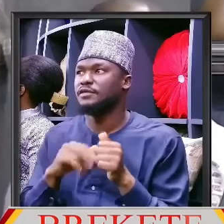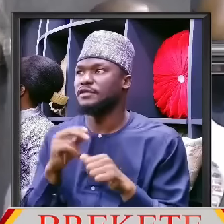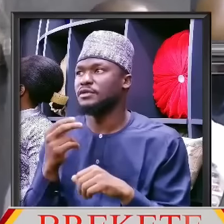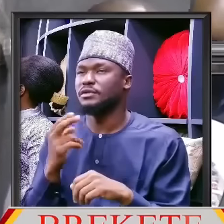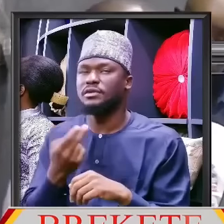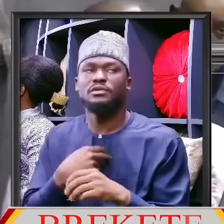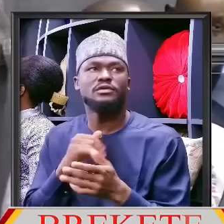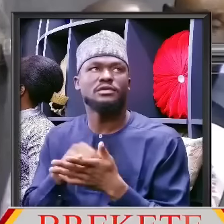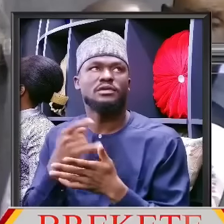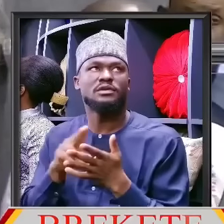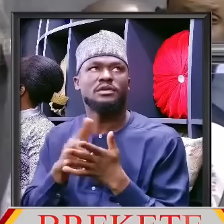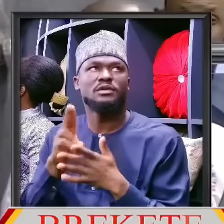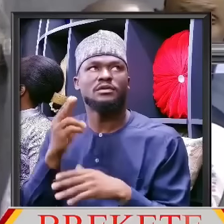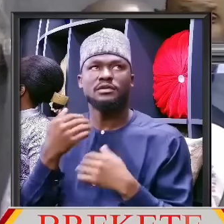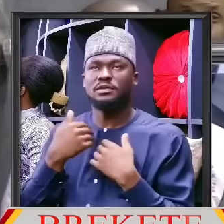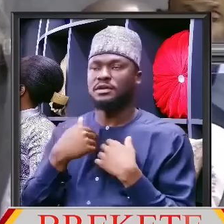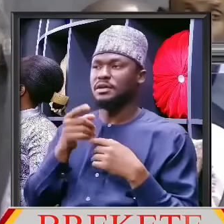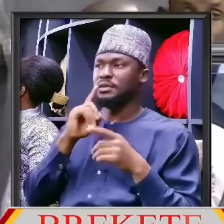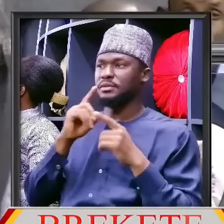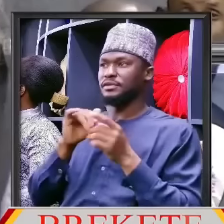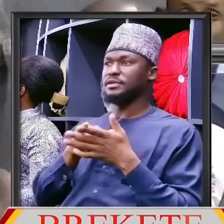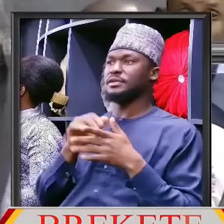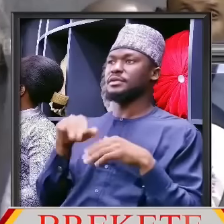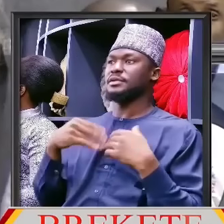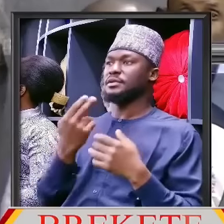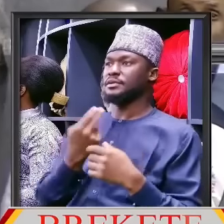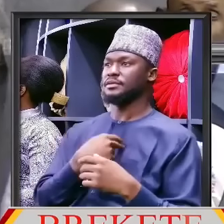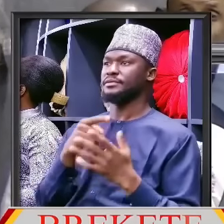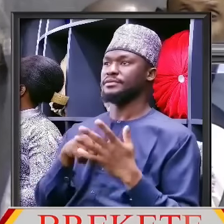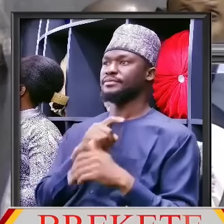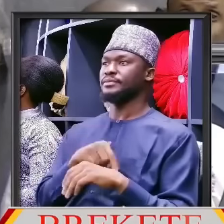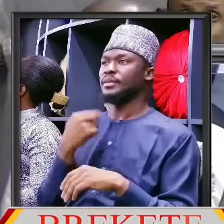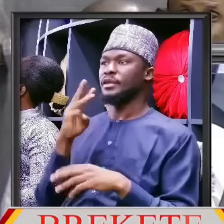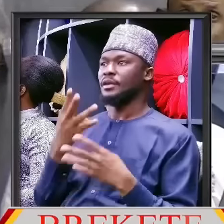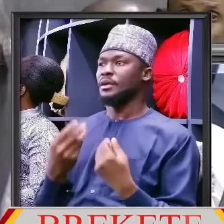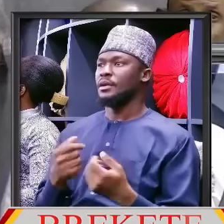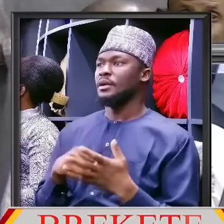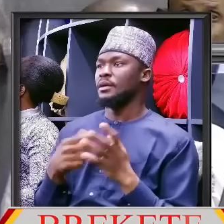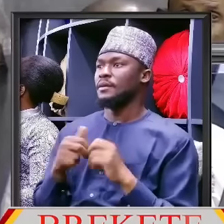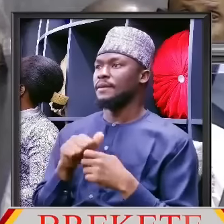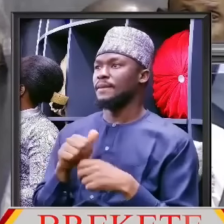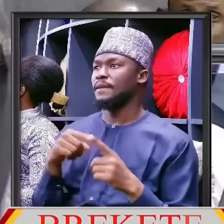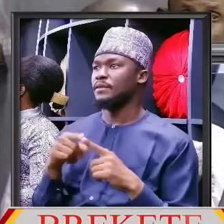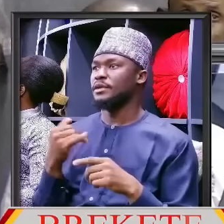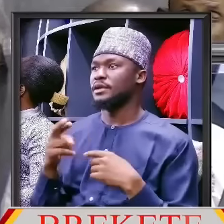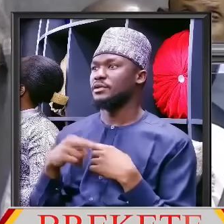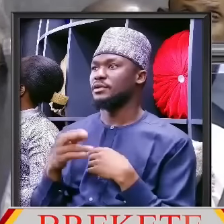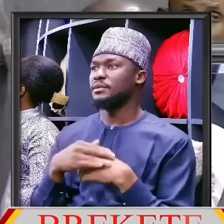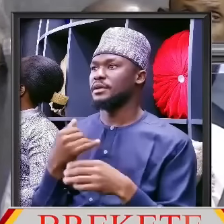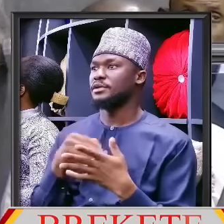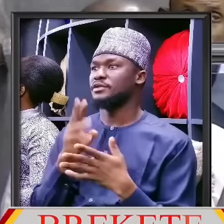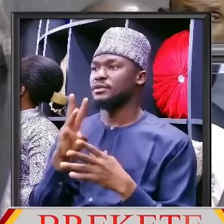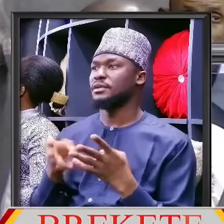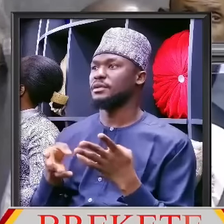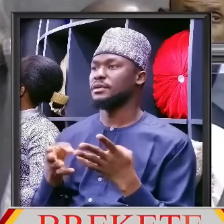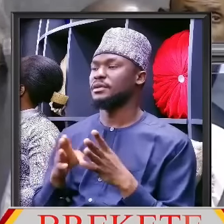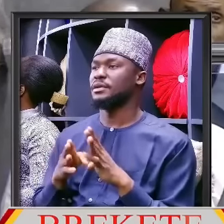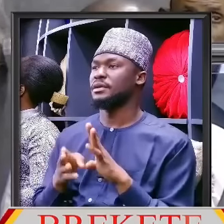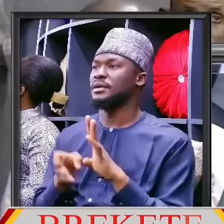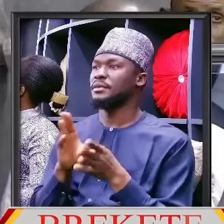program, say, the university don't talk, say, give us this time, we go resolve this issue. By the time they go return, it go become